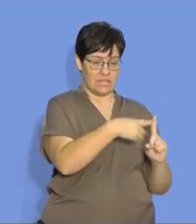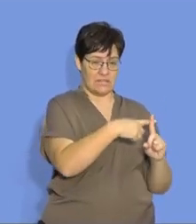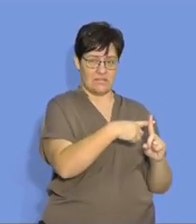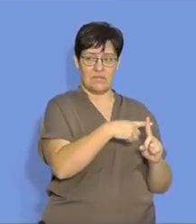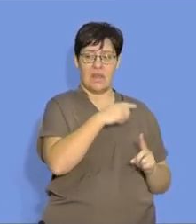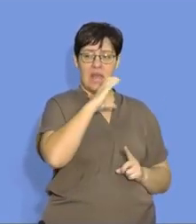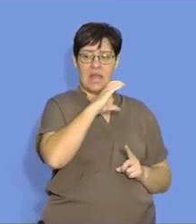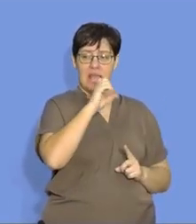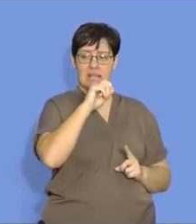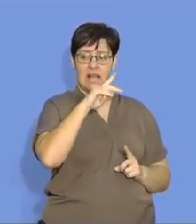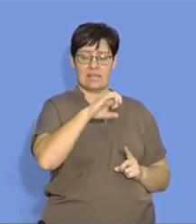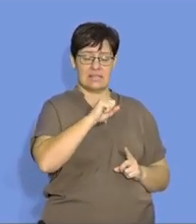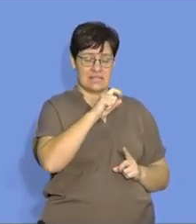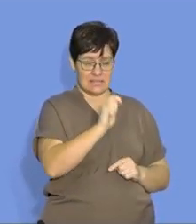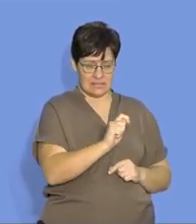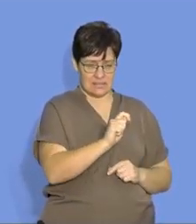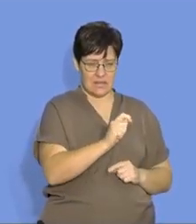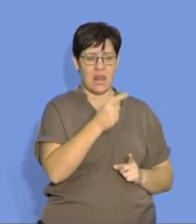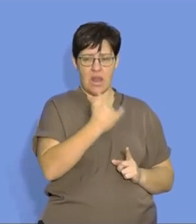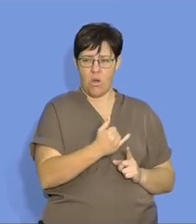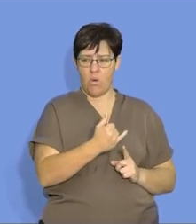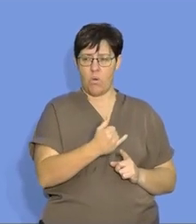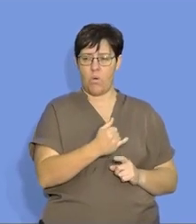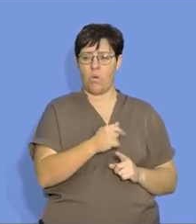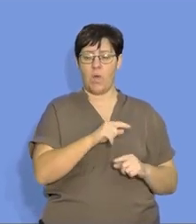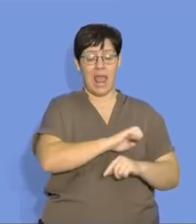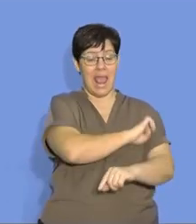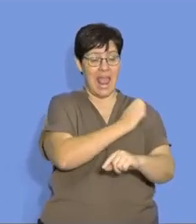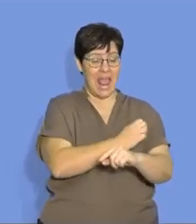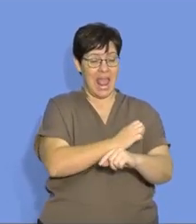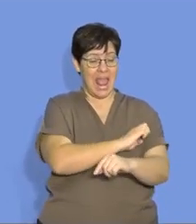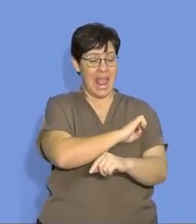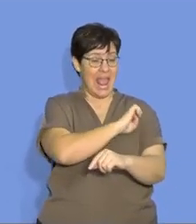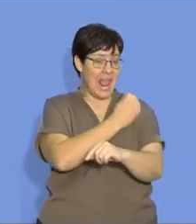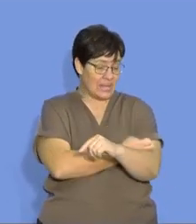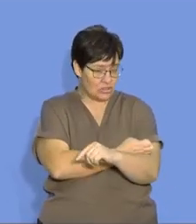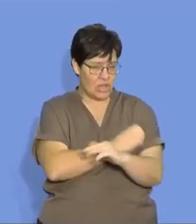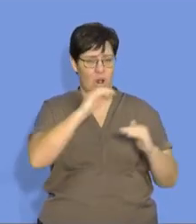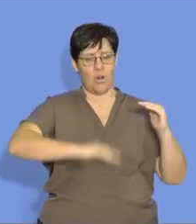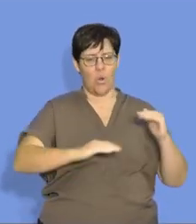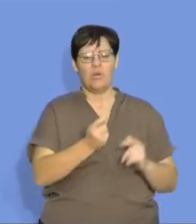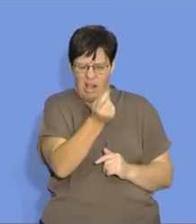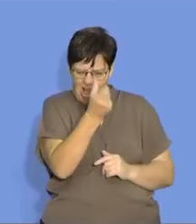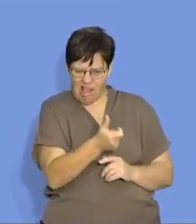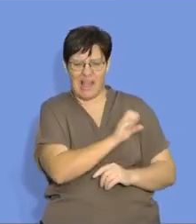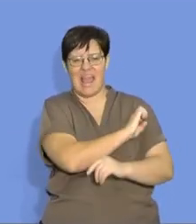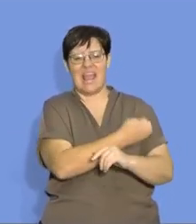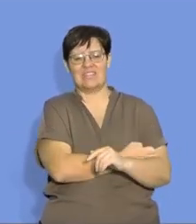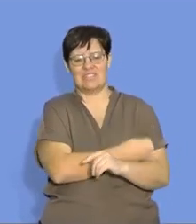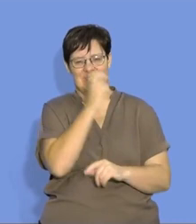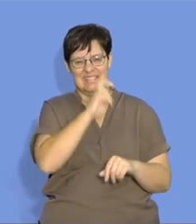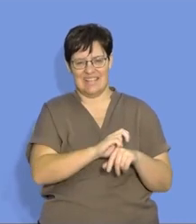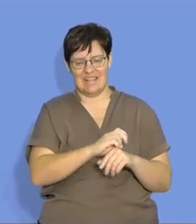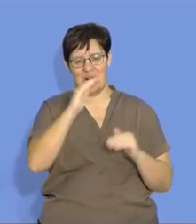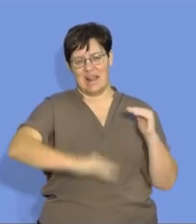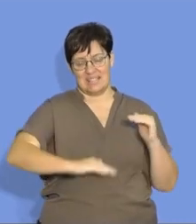have a positive catalyst, we now lower the energy to a point where we only need